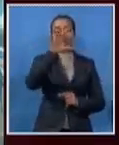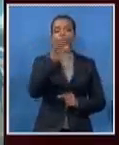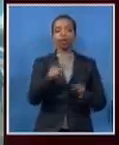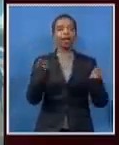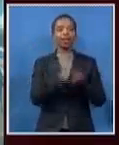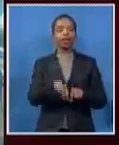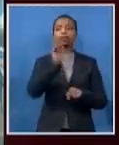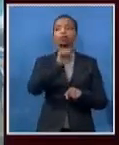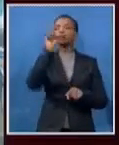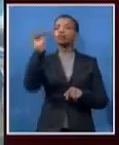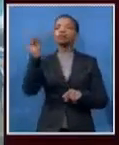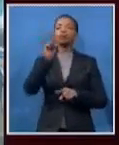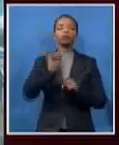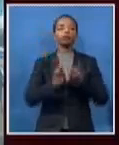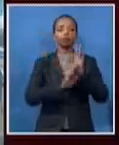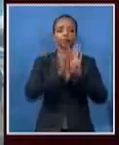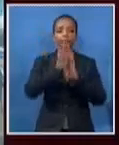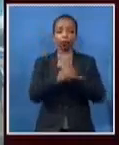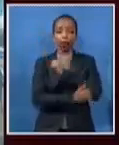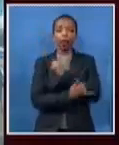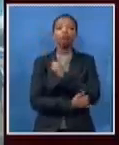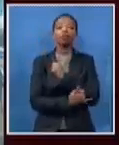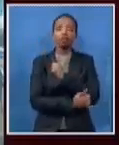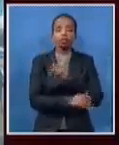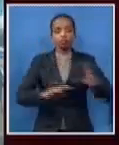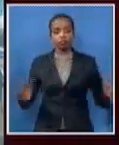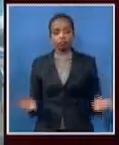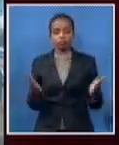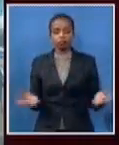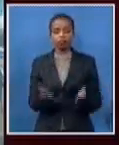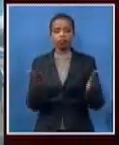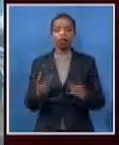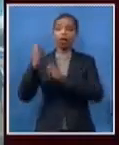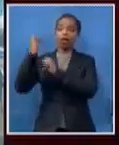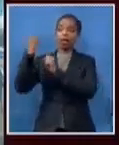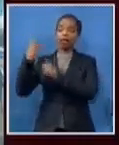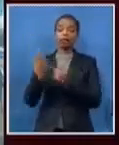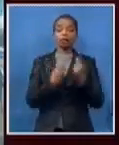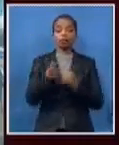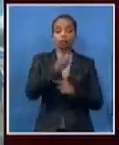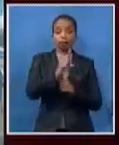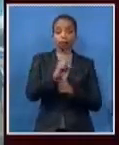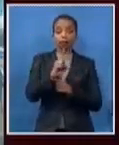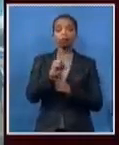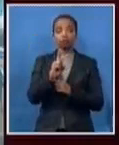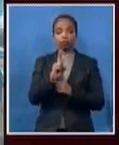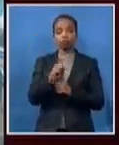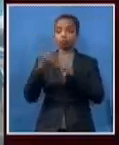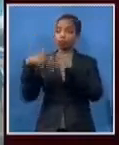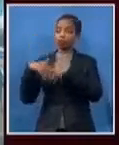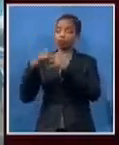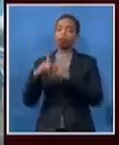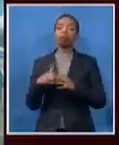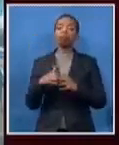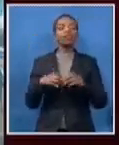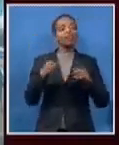encourages factories to set up that use first-time workers. So these will be low-skilled